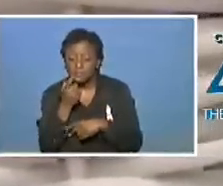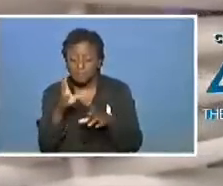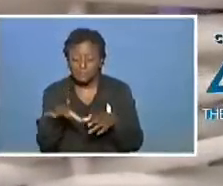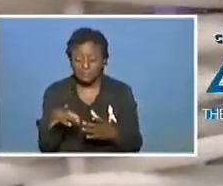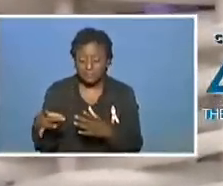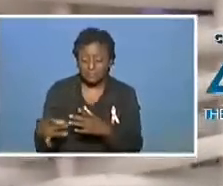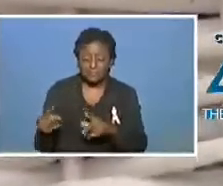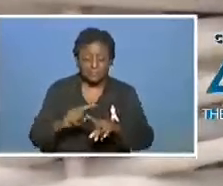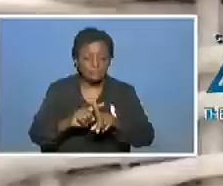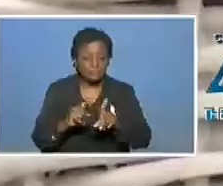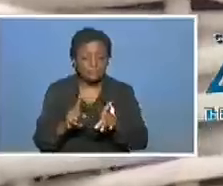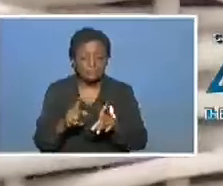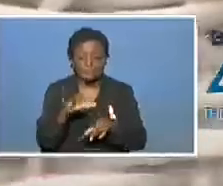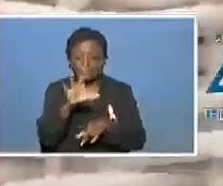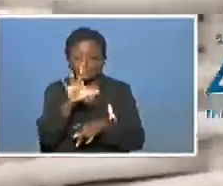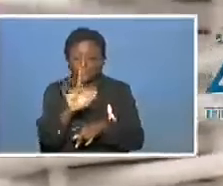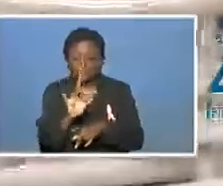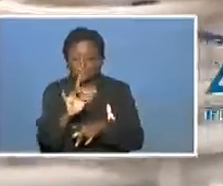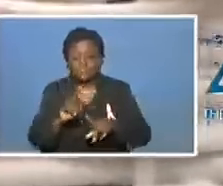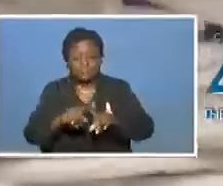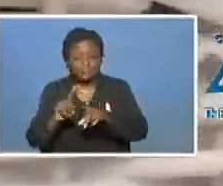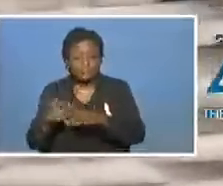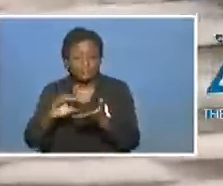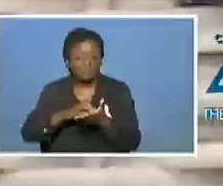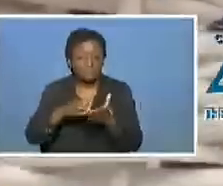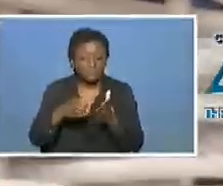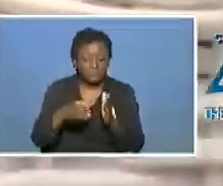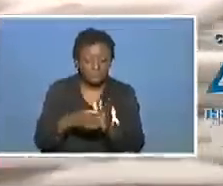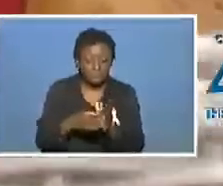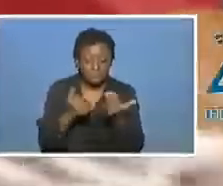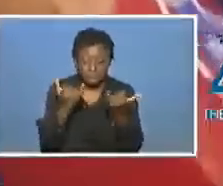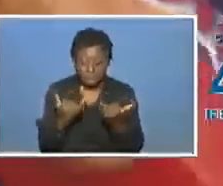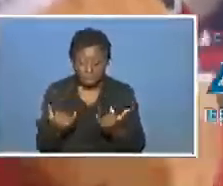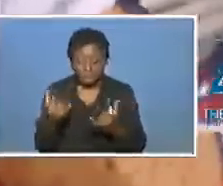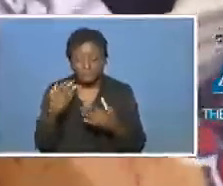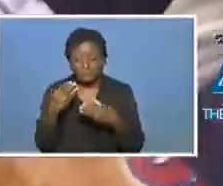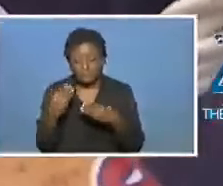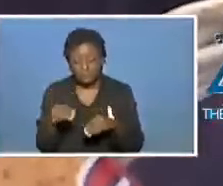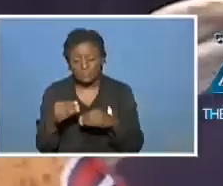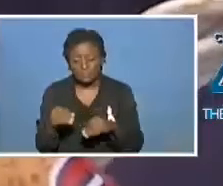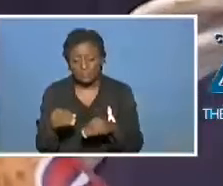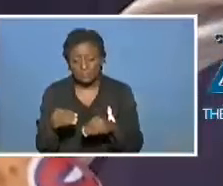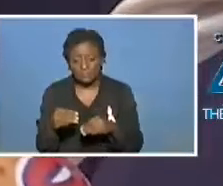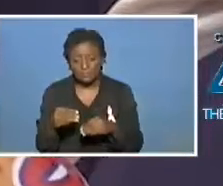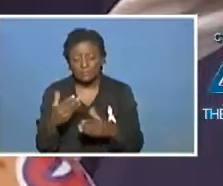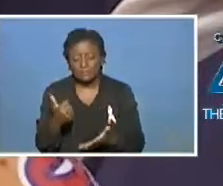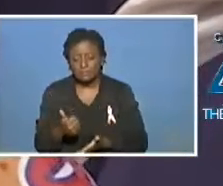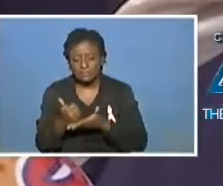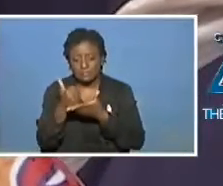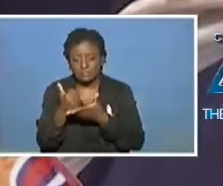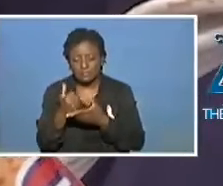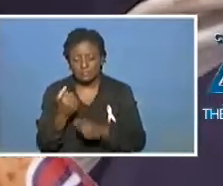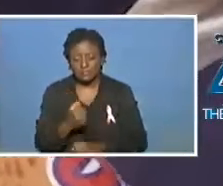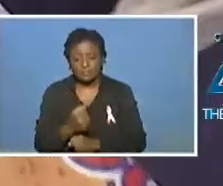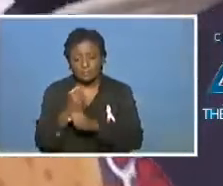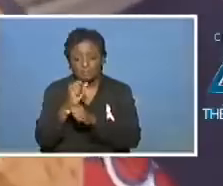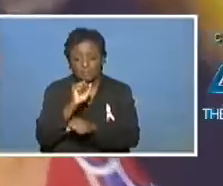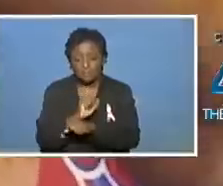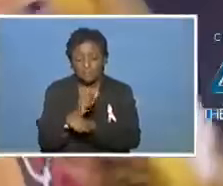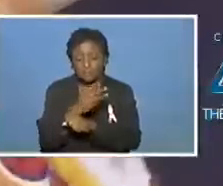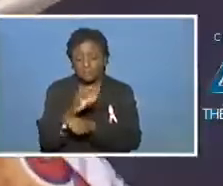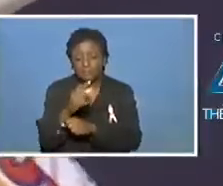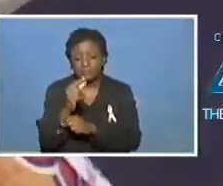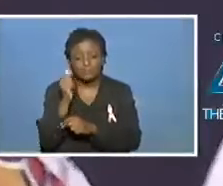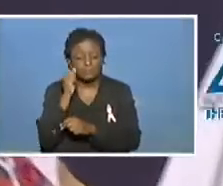8 varieties of cookies now on sale. The fundraiser assists in supporting the work of the Girl